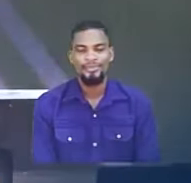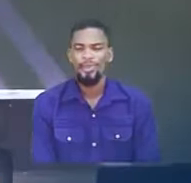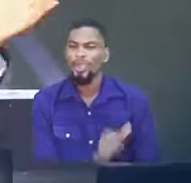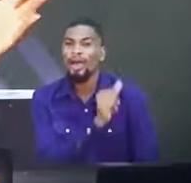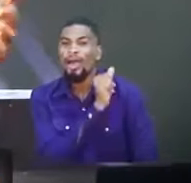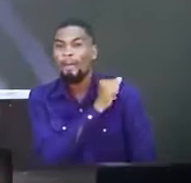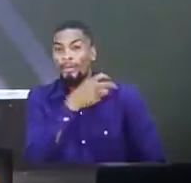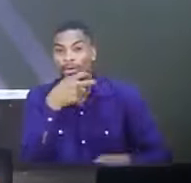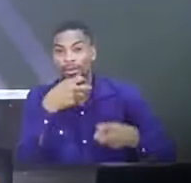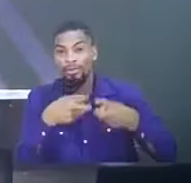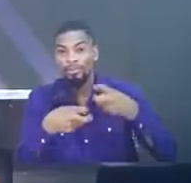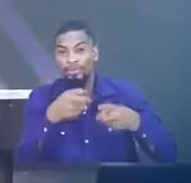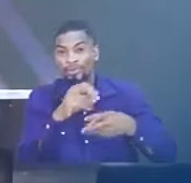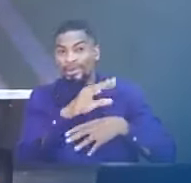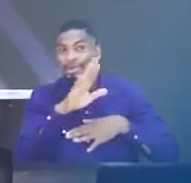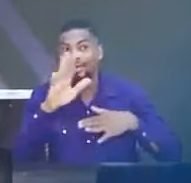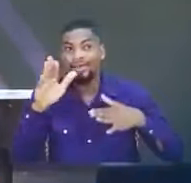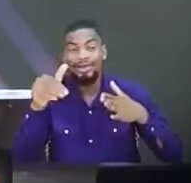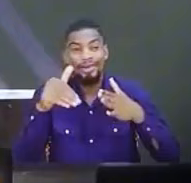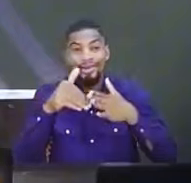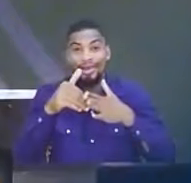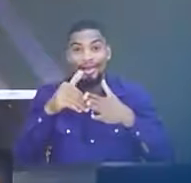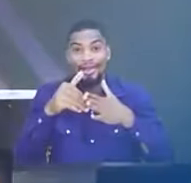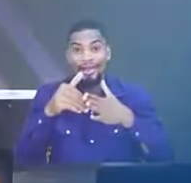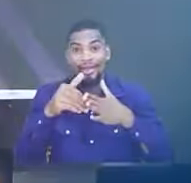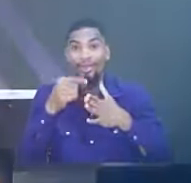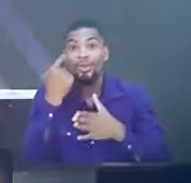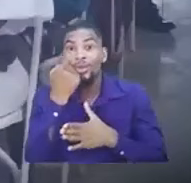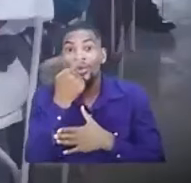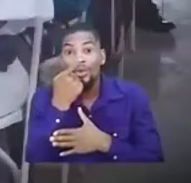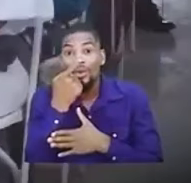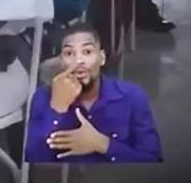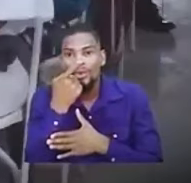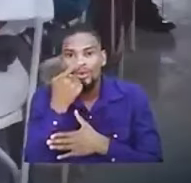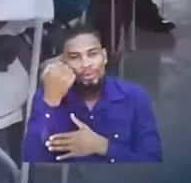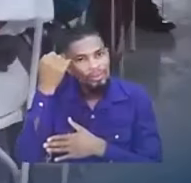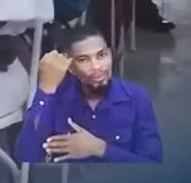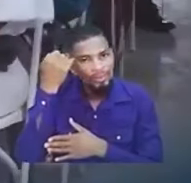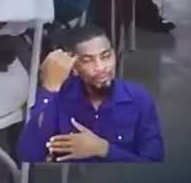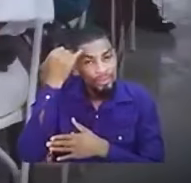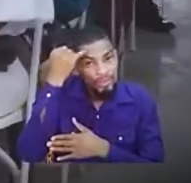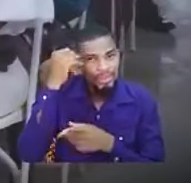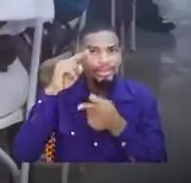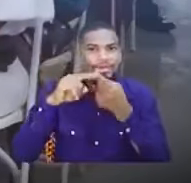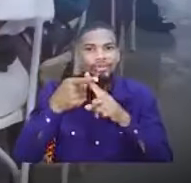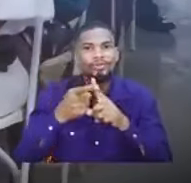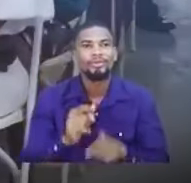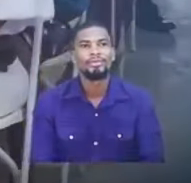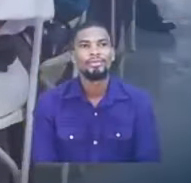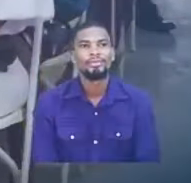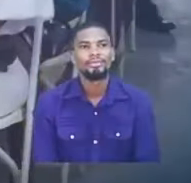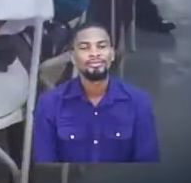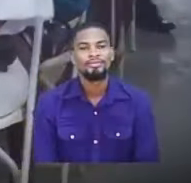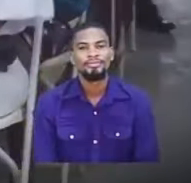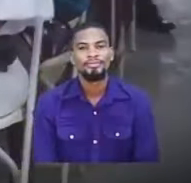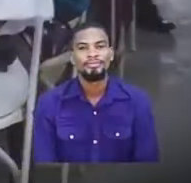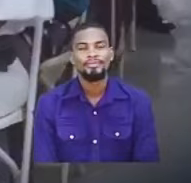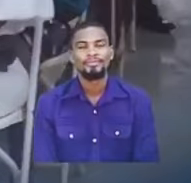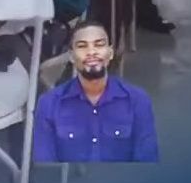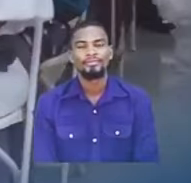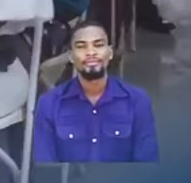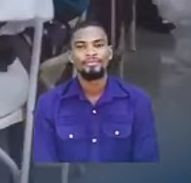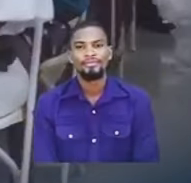has happened is because of Amnon's friend. See, Amnon thought it hard to